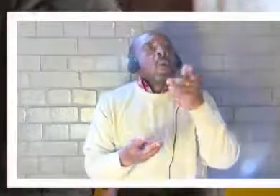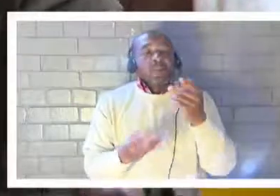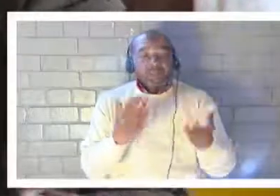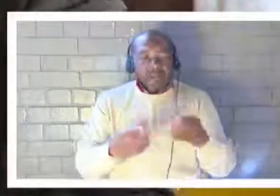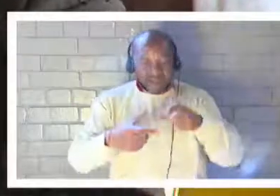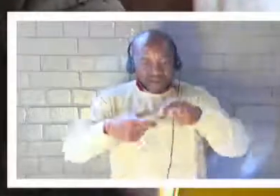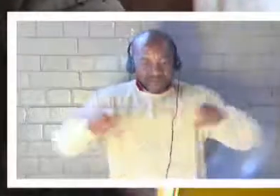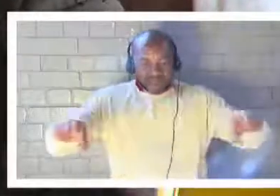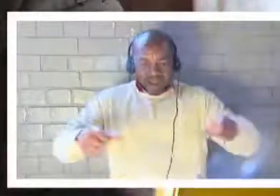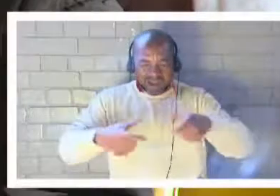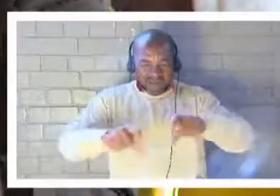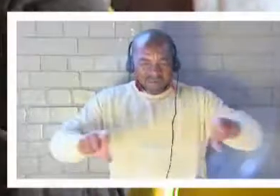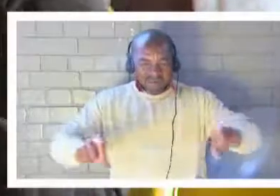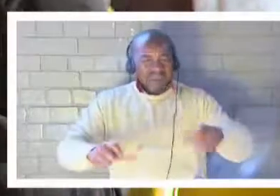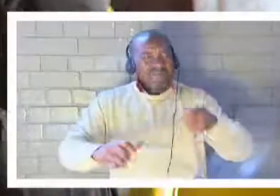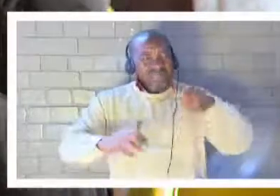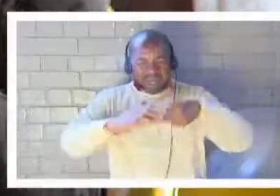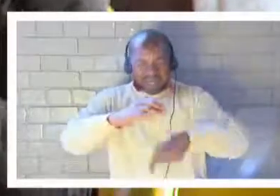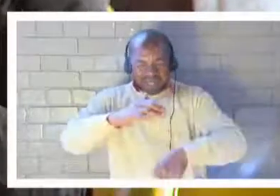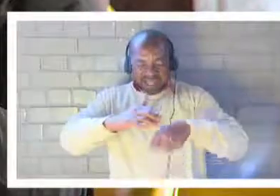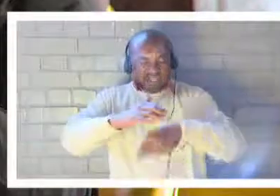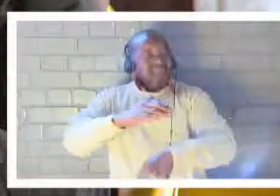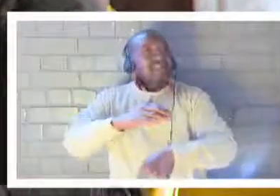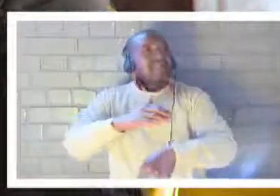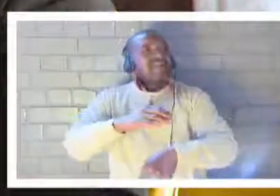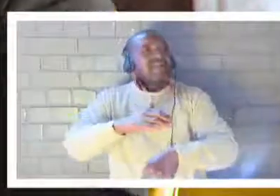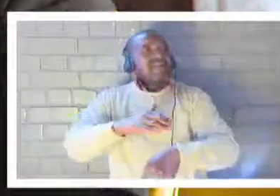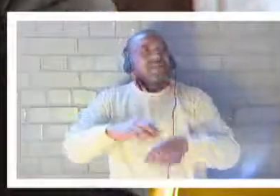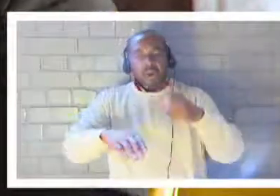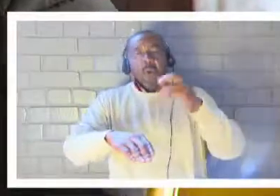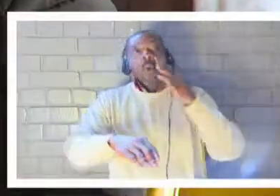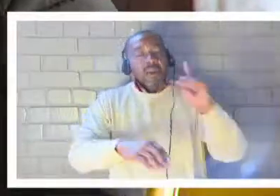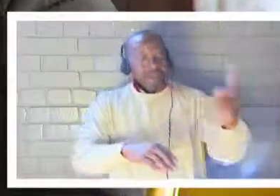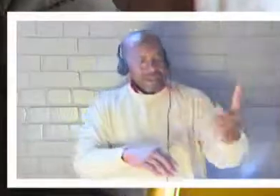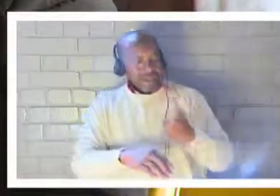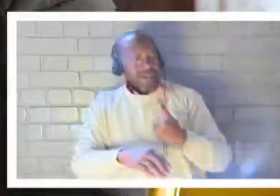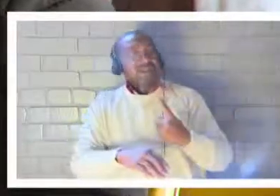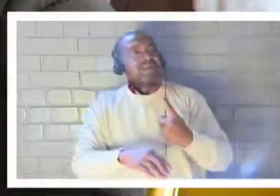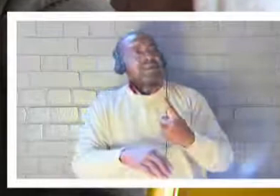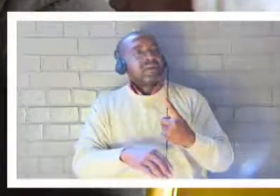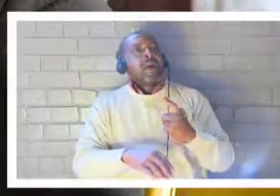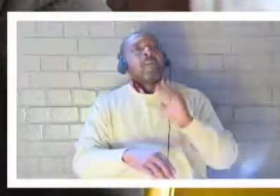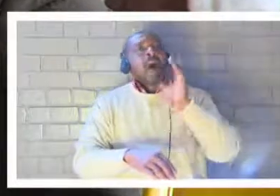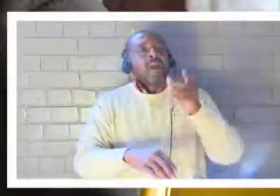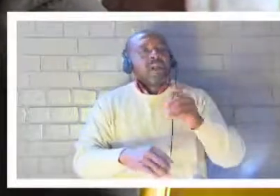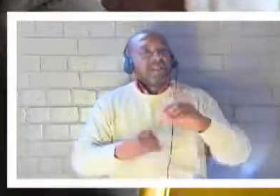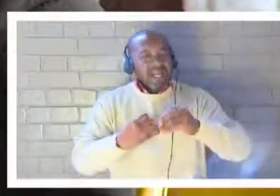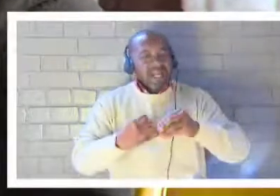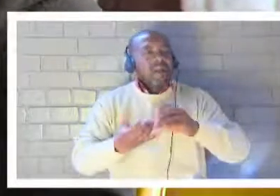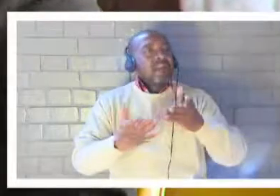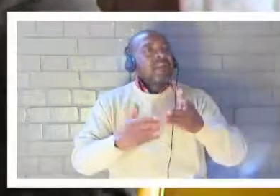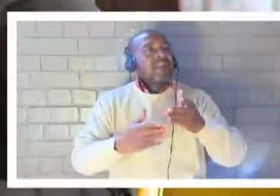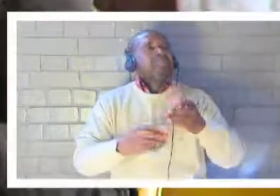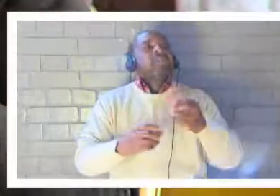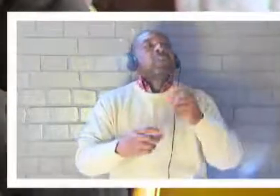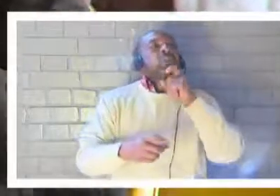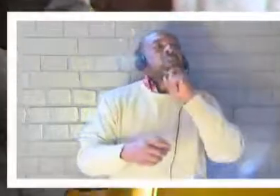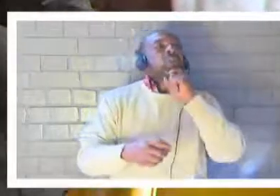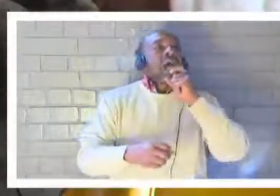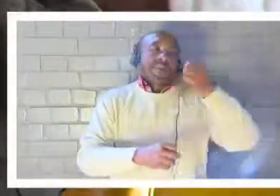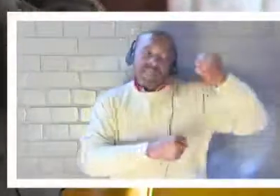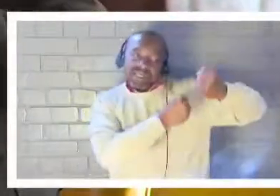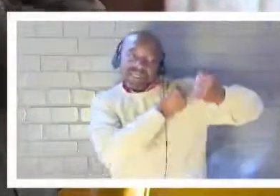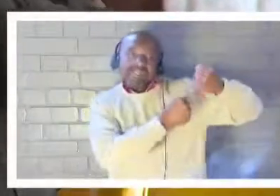the whole wall or use a specific machines to address that or resolve that defects, it means